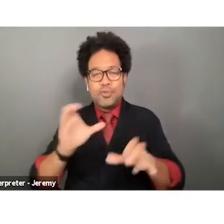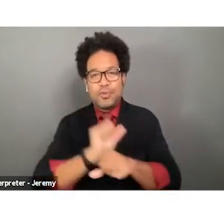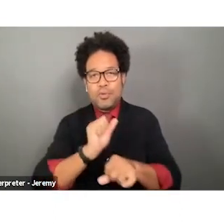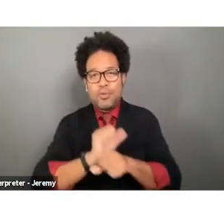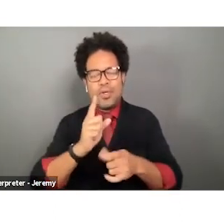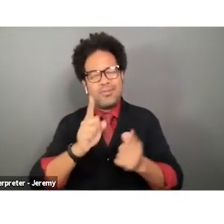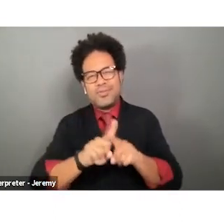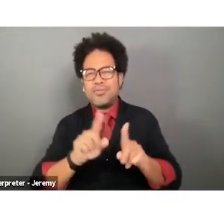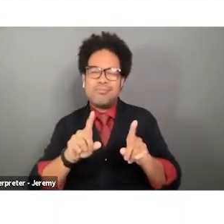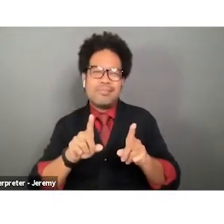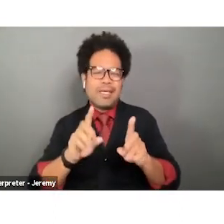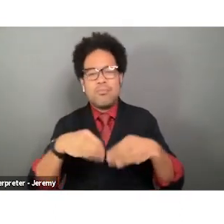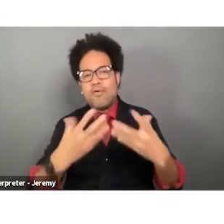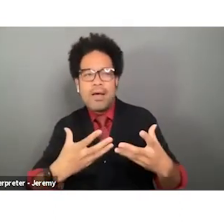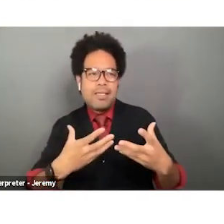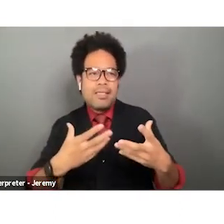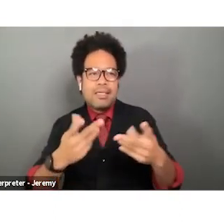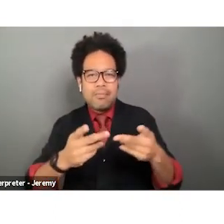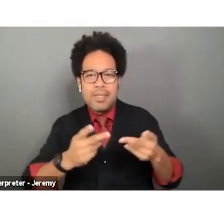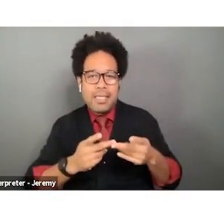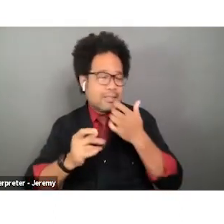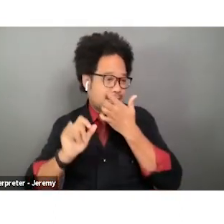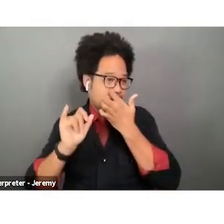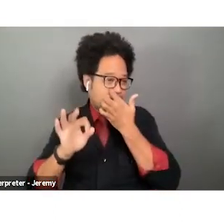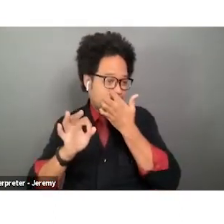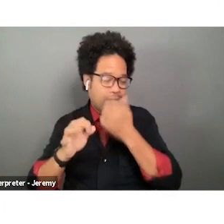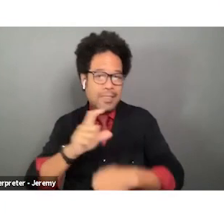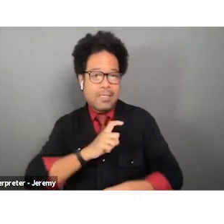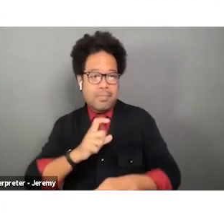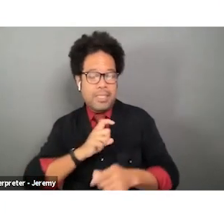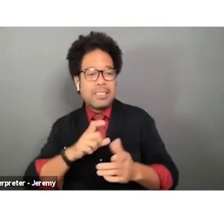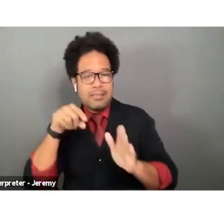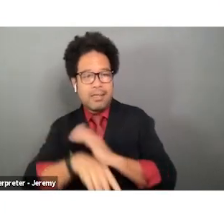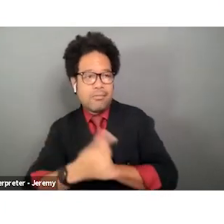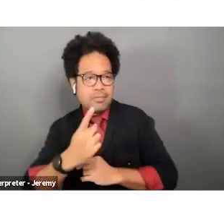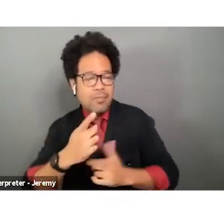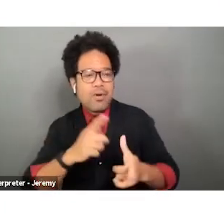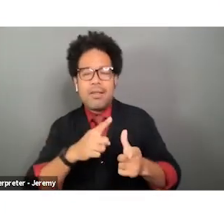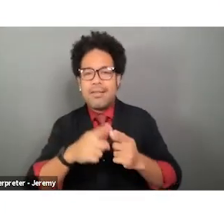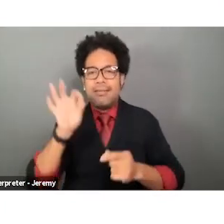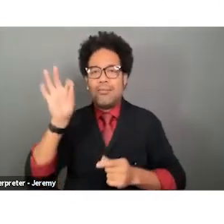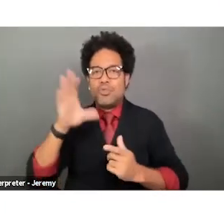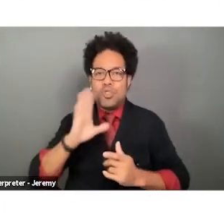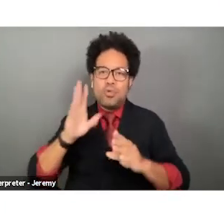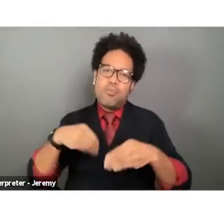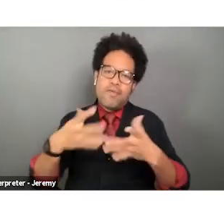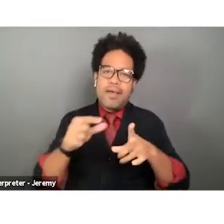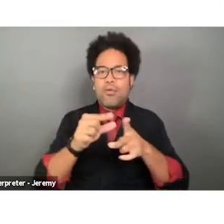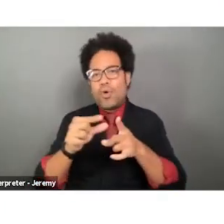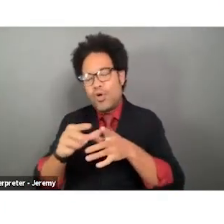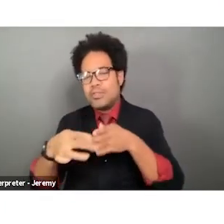especially in like the death of someone at the hands of the police, like providing those words and that guidance that people need. Elders, I